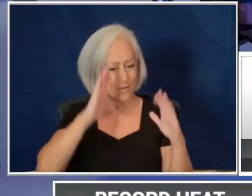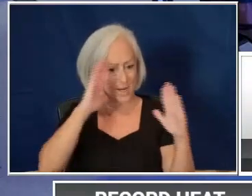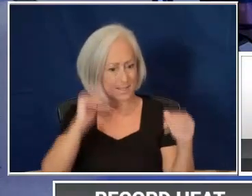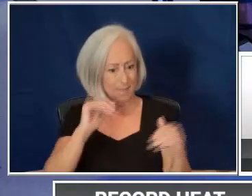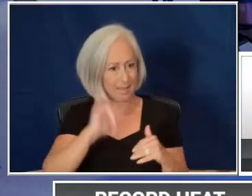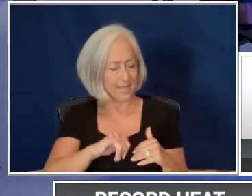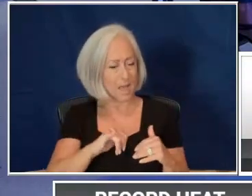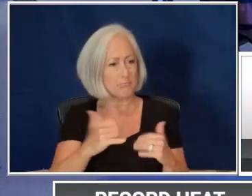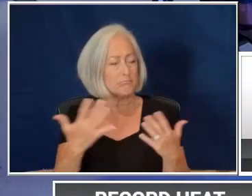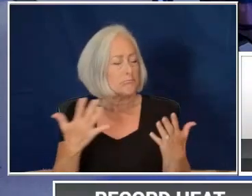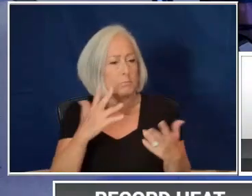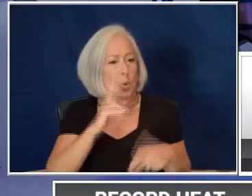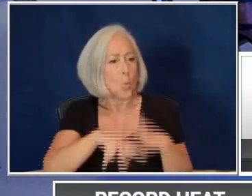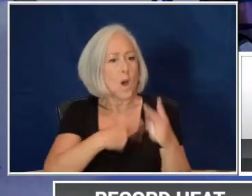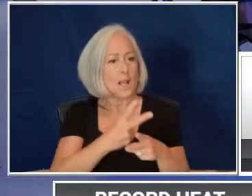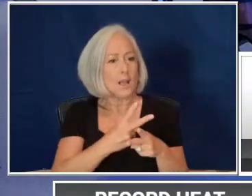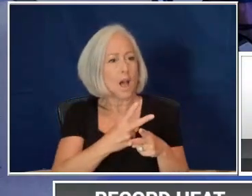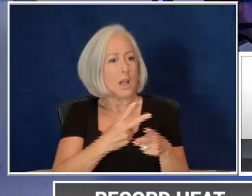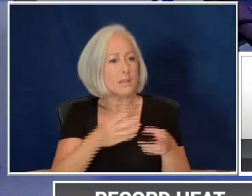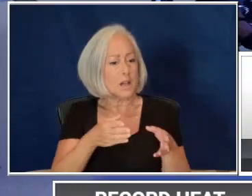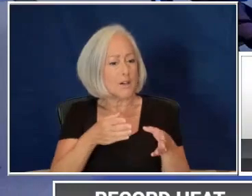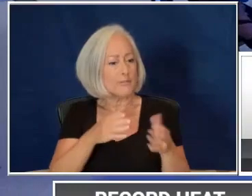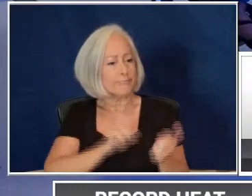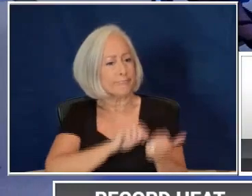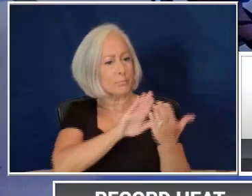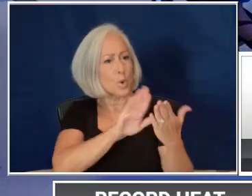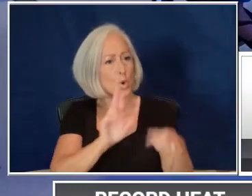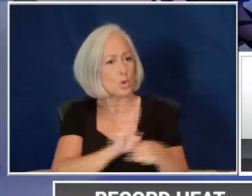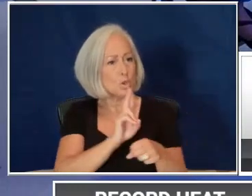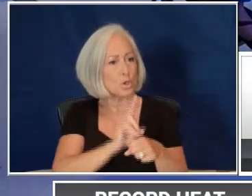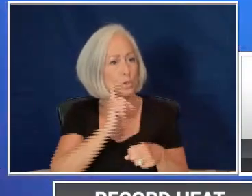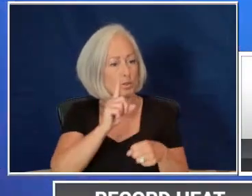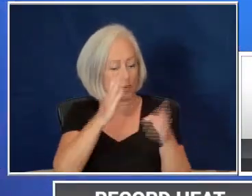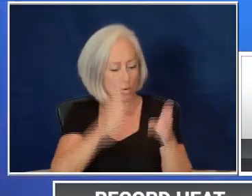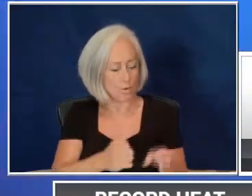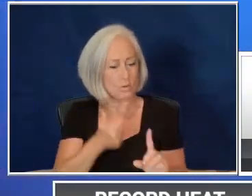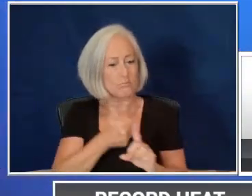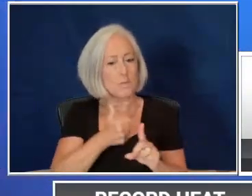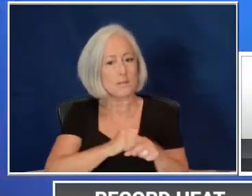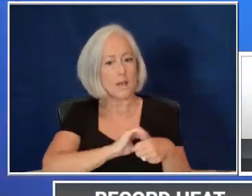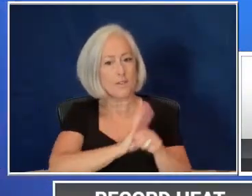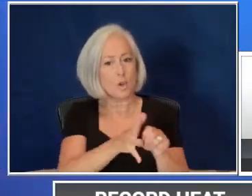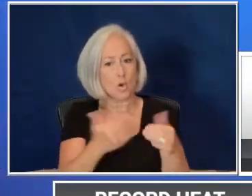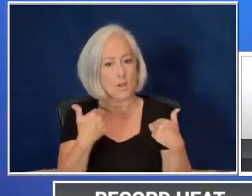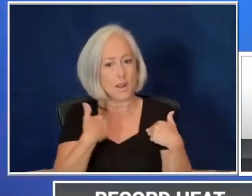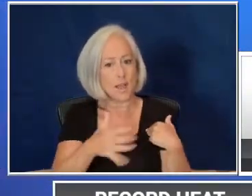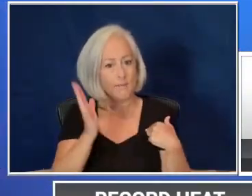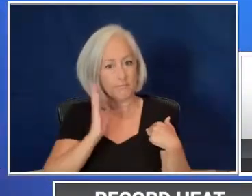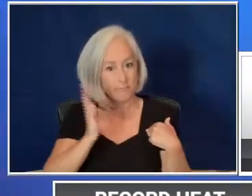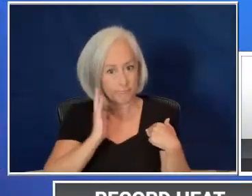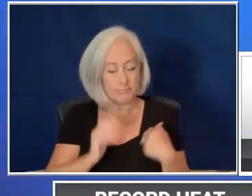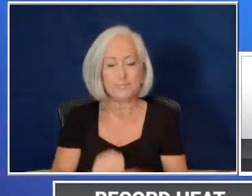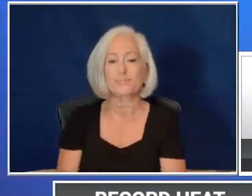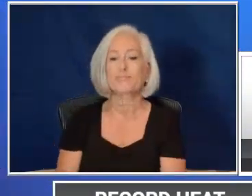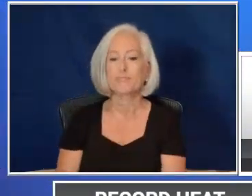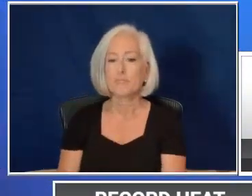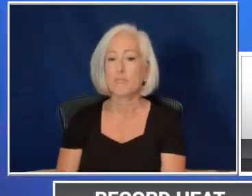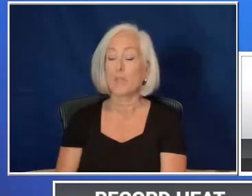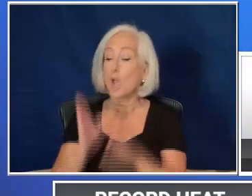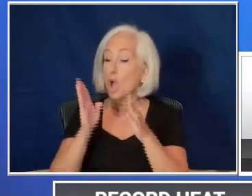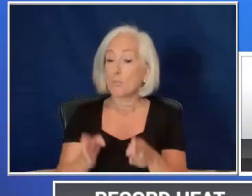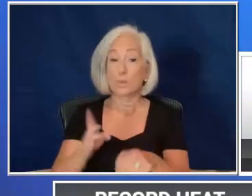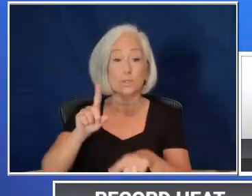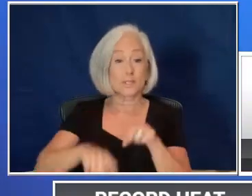maybe was recovering from COVID? Sure. Well, any person that is debilitated, of course, and unable to function at home or in